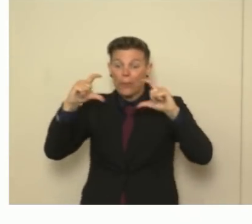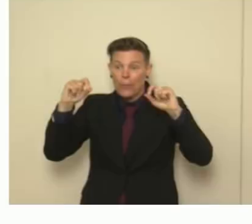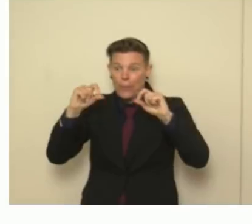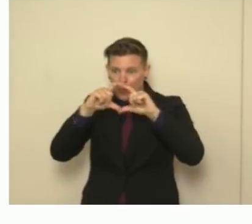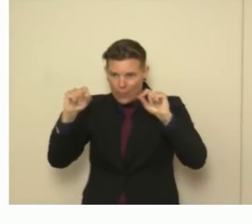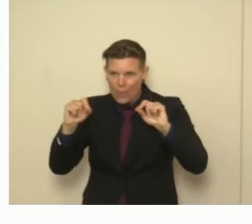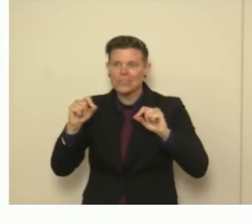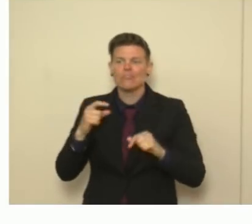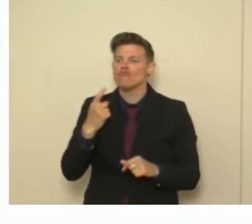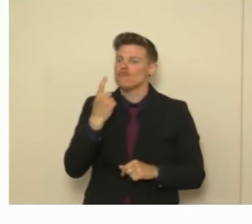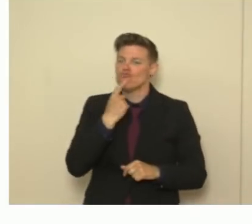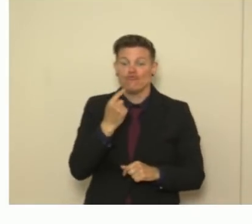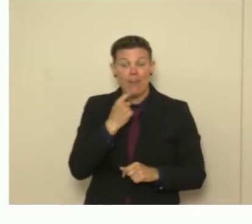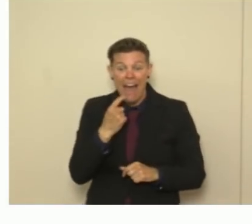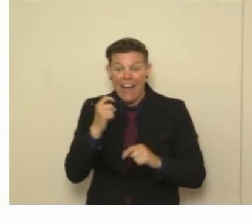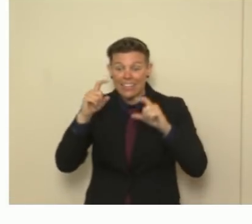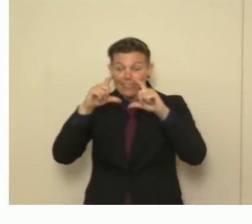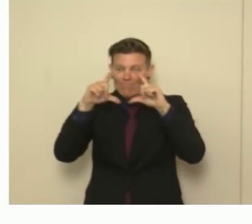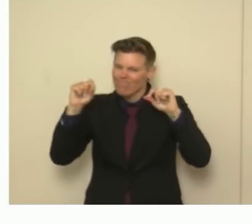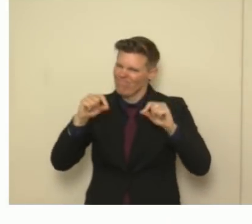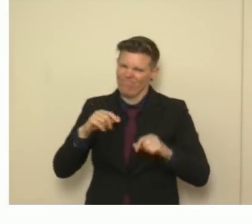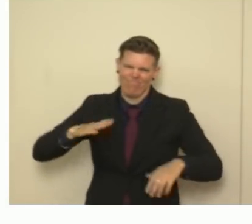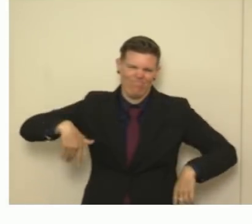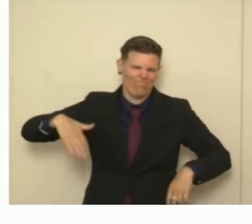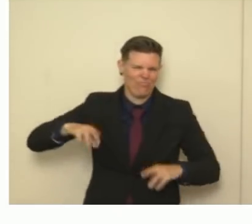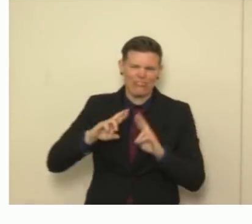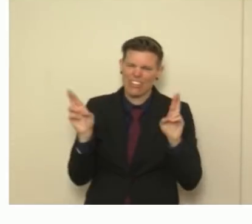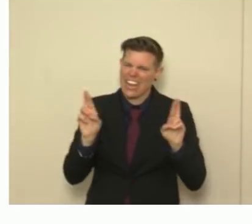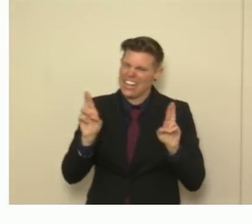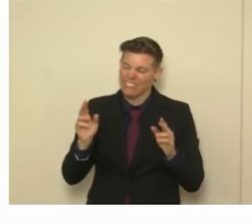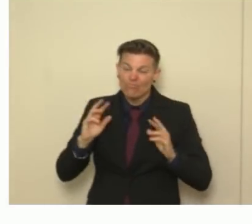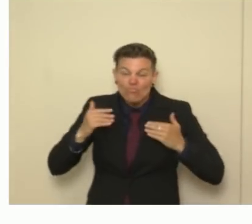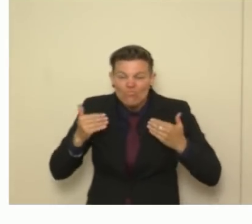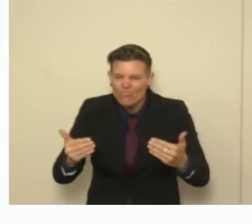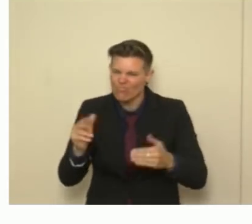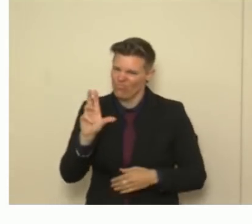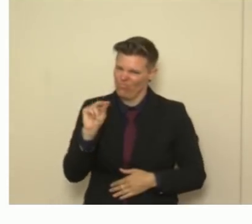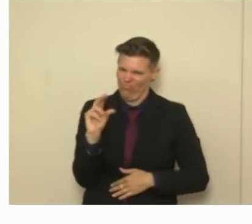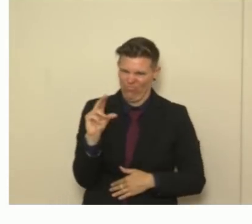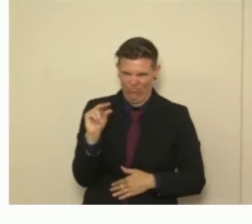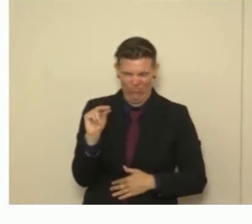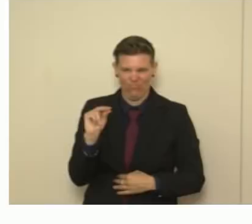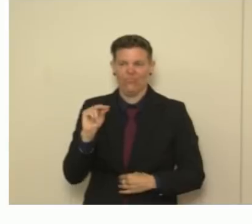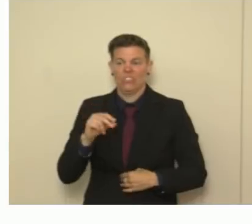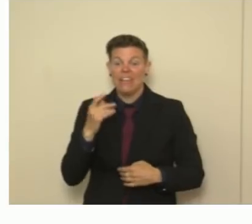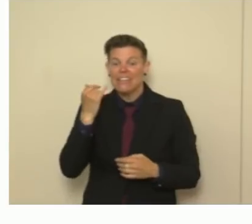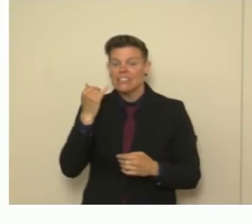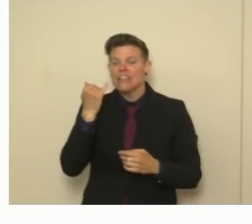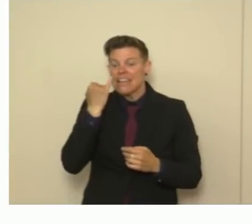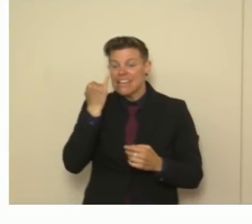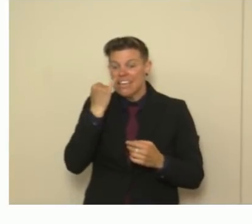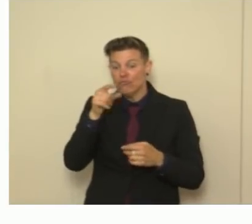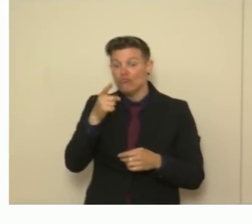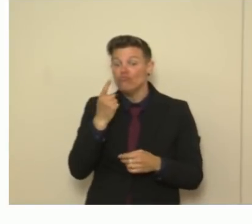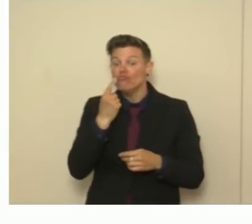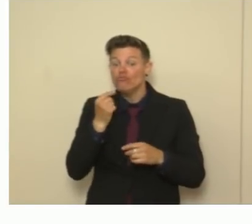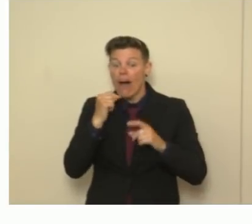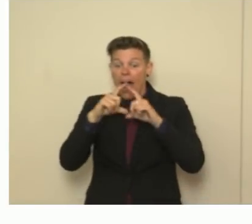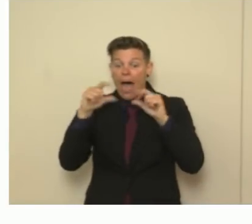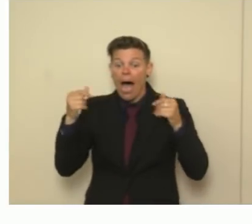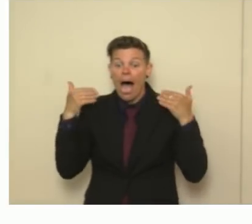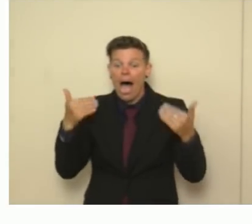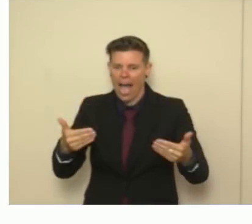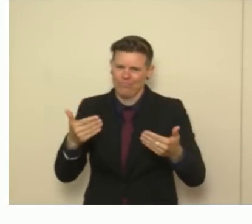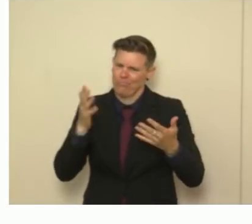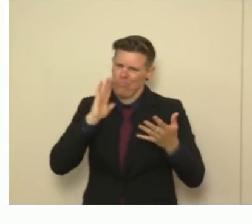really ready, certainly, to expand any further. To do that would be out of the question. The spread rate, I'll show you some detail on.